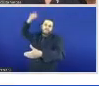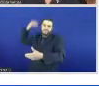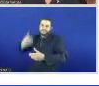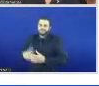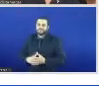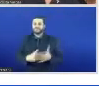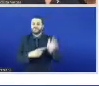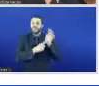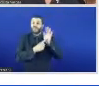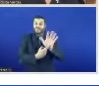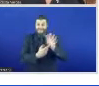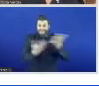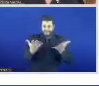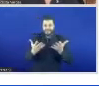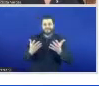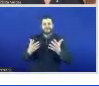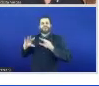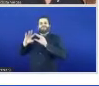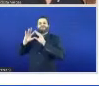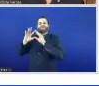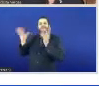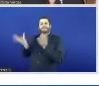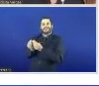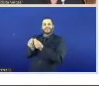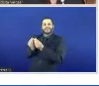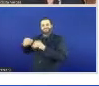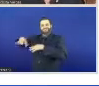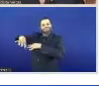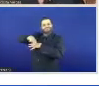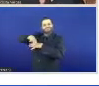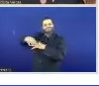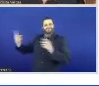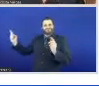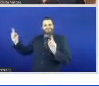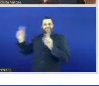not being in school, there not being opportunities for intervention,